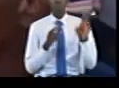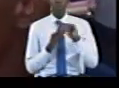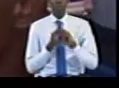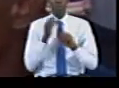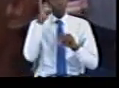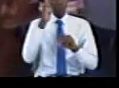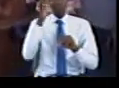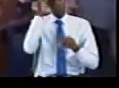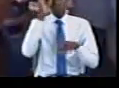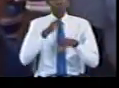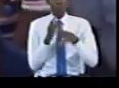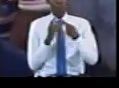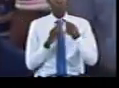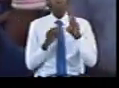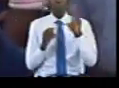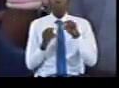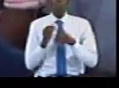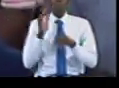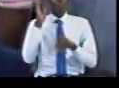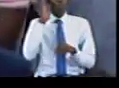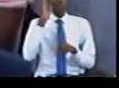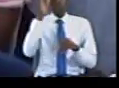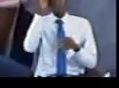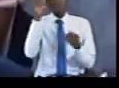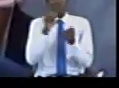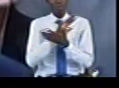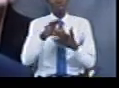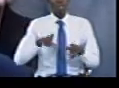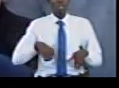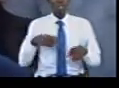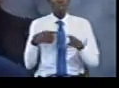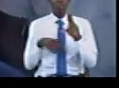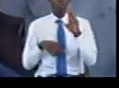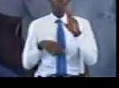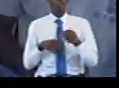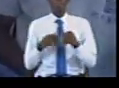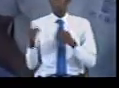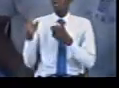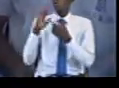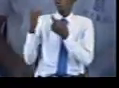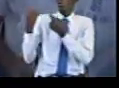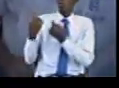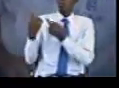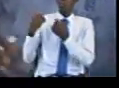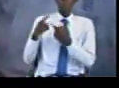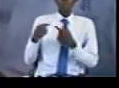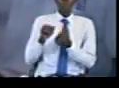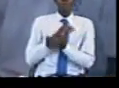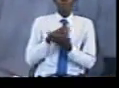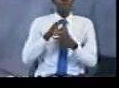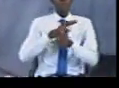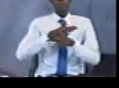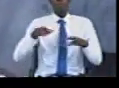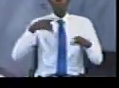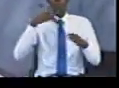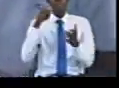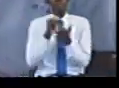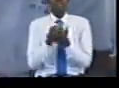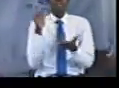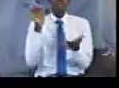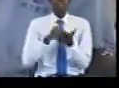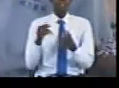you? No. Can they destroy your life? No. They have come, they want to destroy me. Don't say that again. They